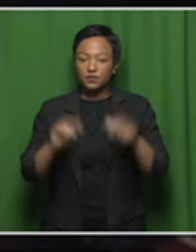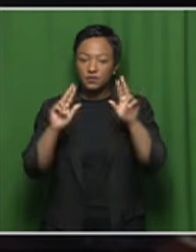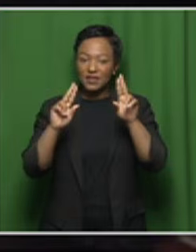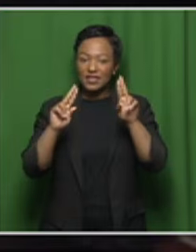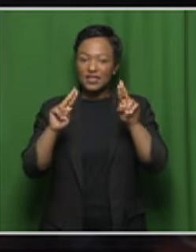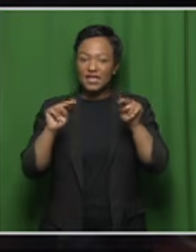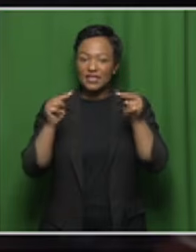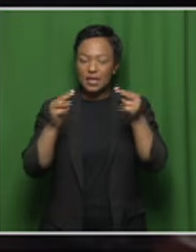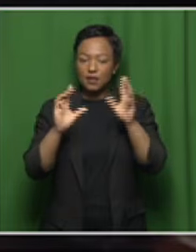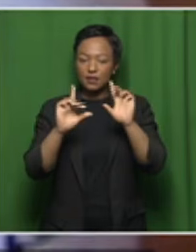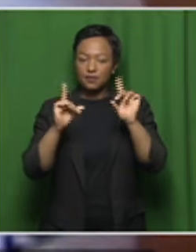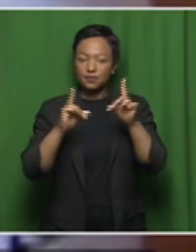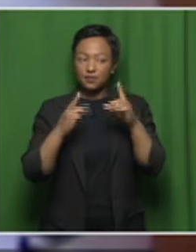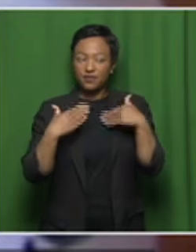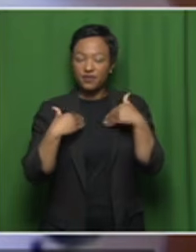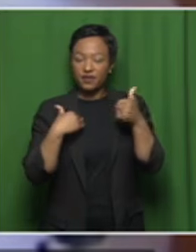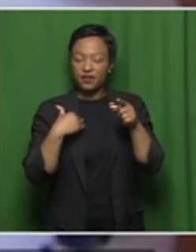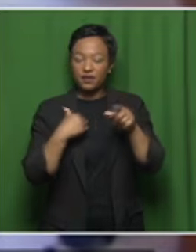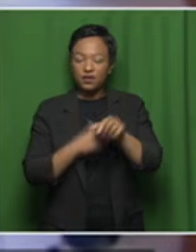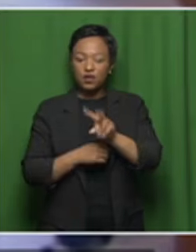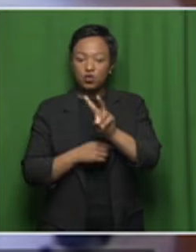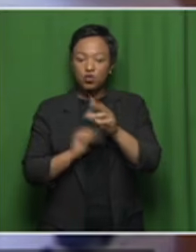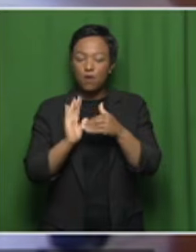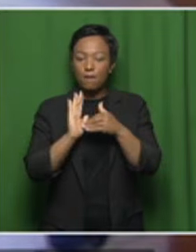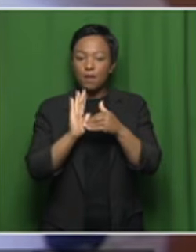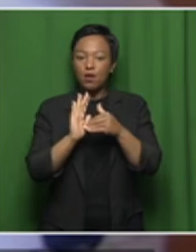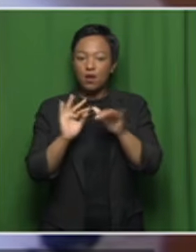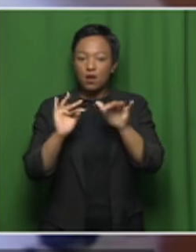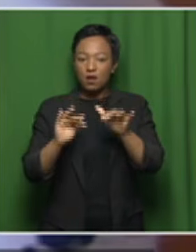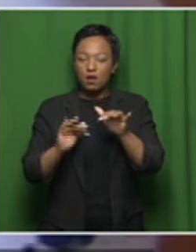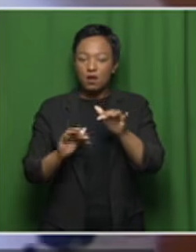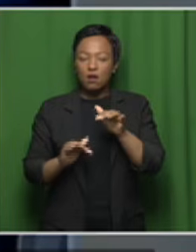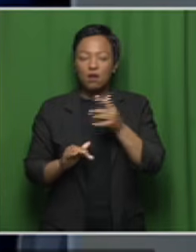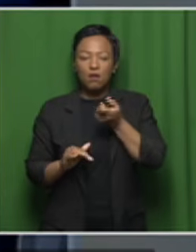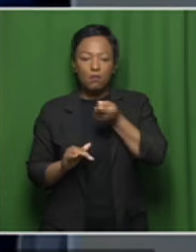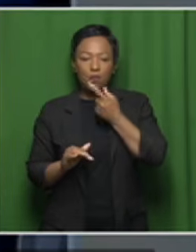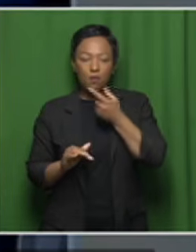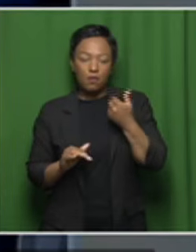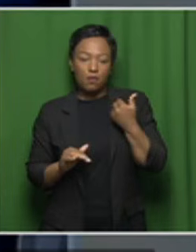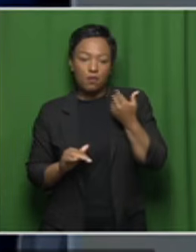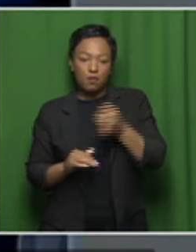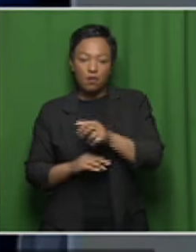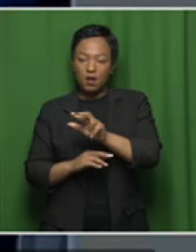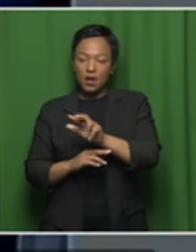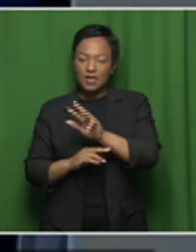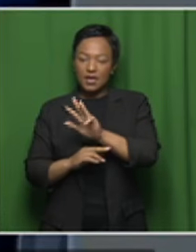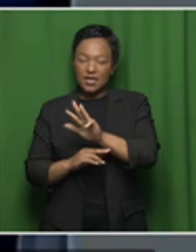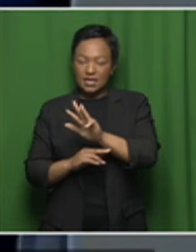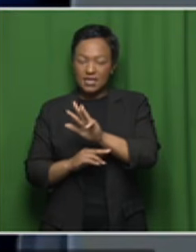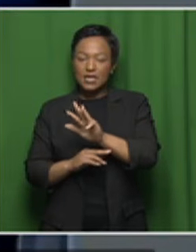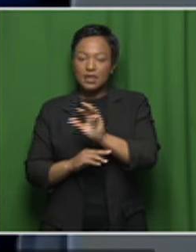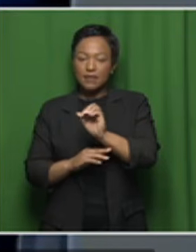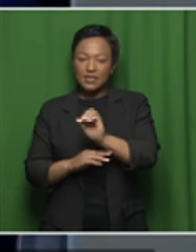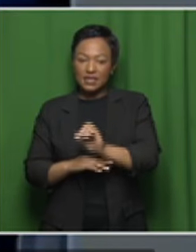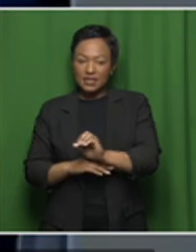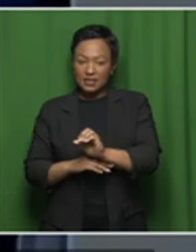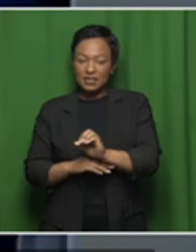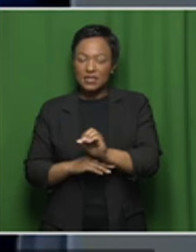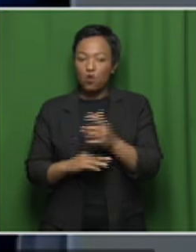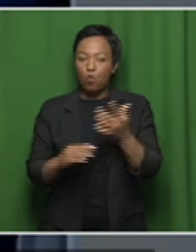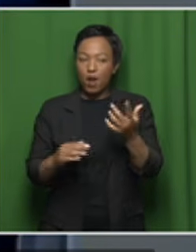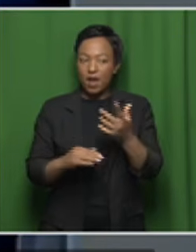Department of Health, over 2 million people are on oral PrEP in 98% of public primary healthcare